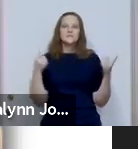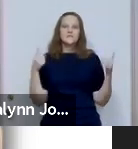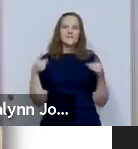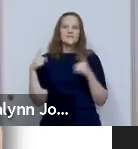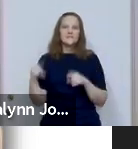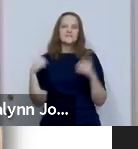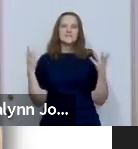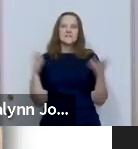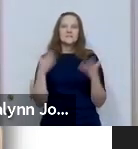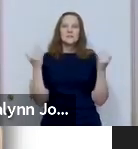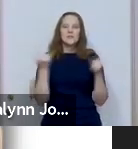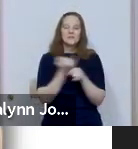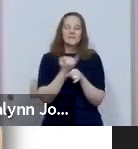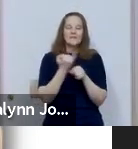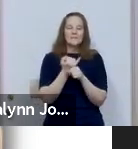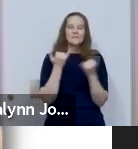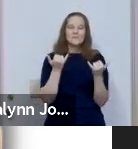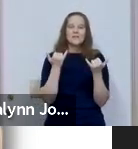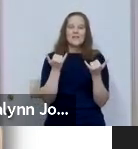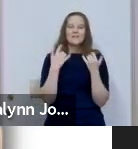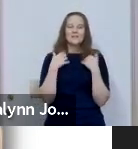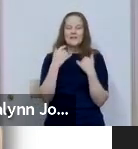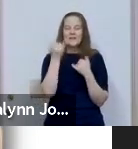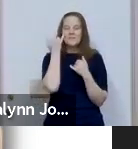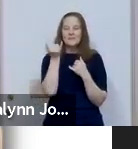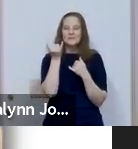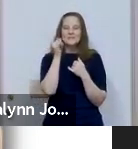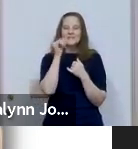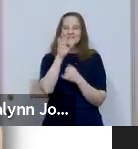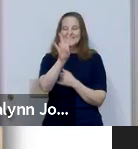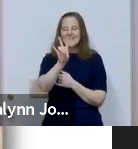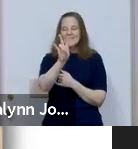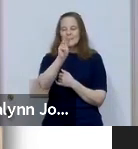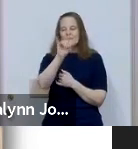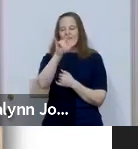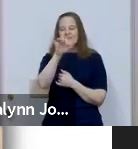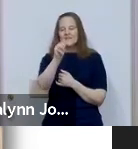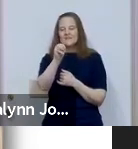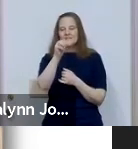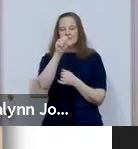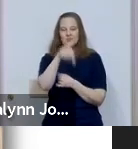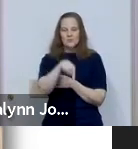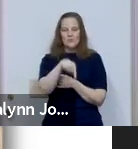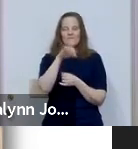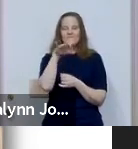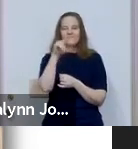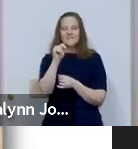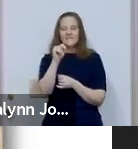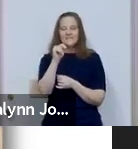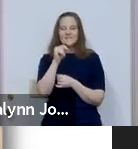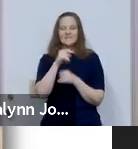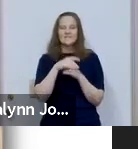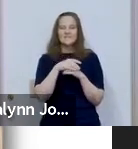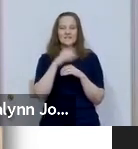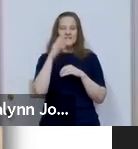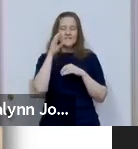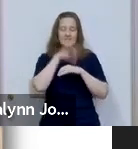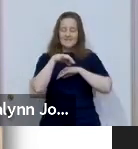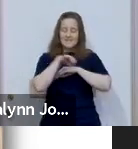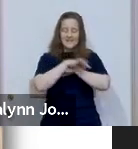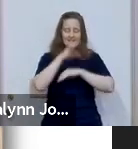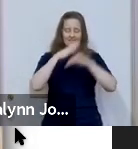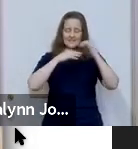across our campus right now. As you can imagine, with 7 million square feet, 170 plus facilities, there are things going on a little